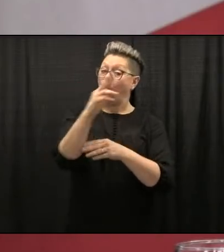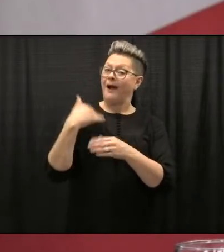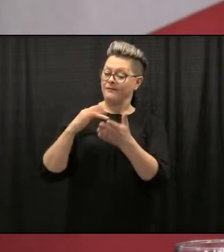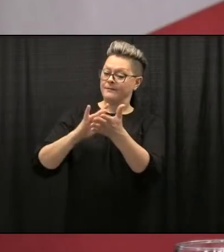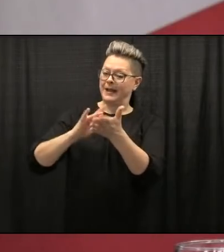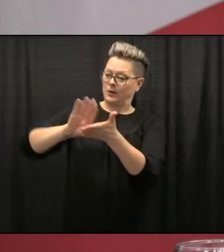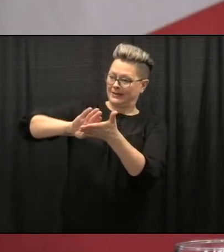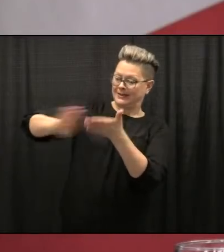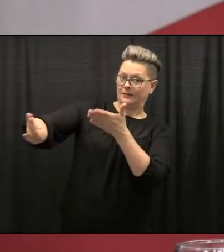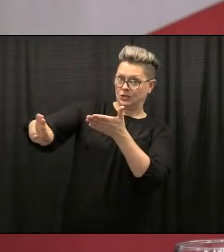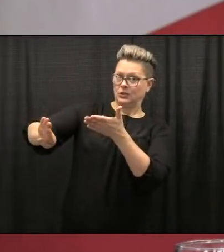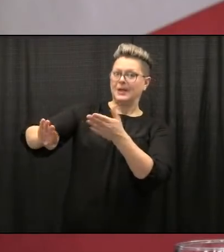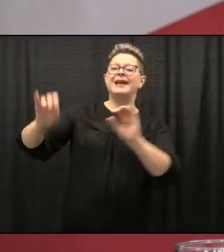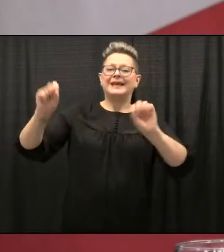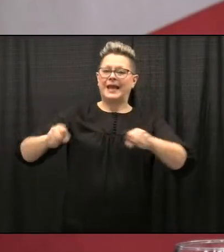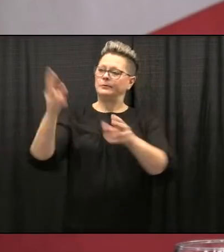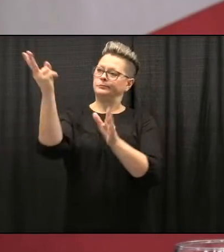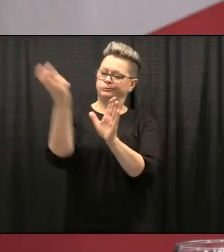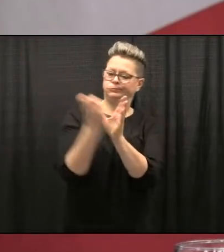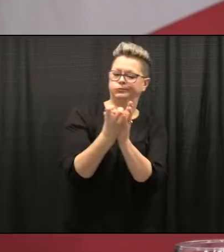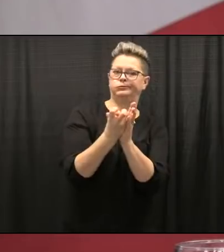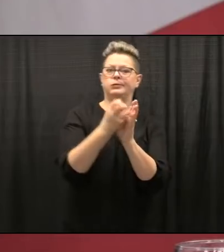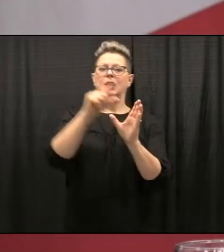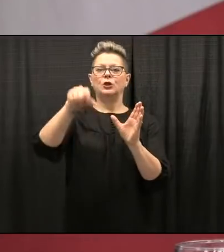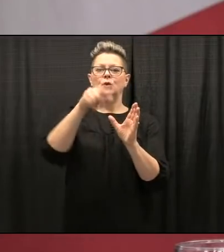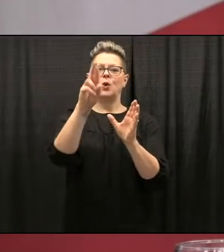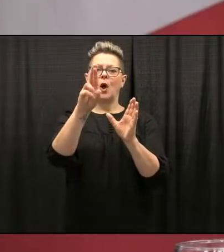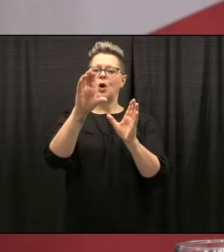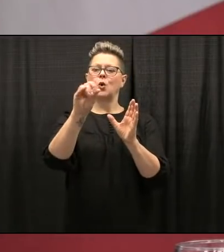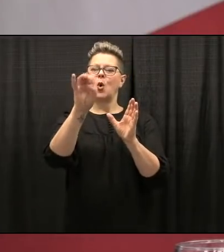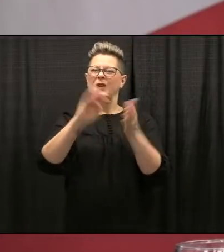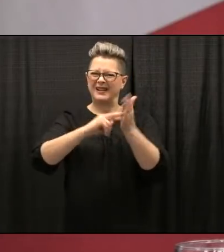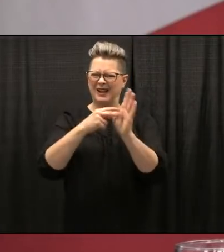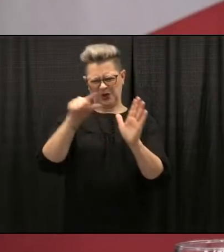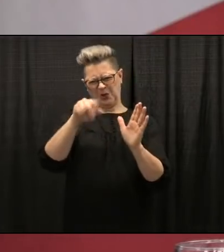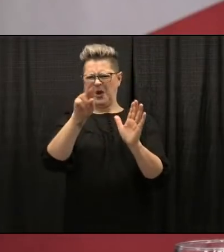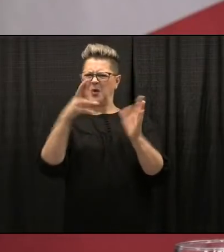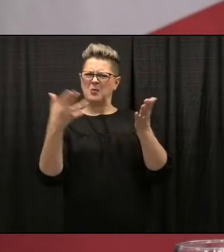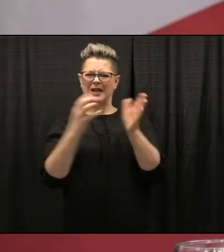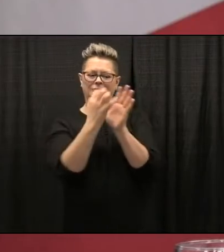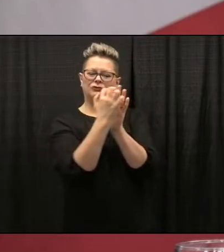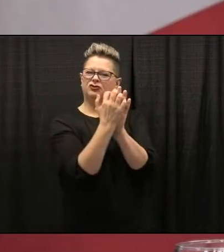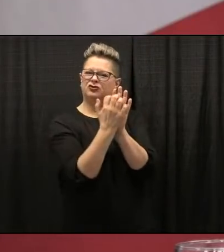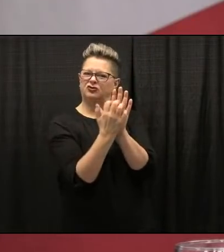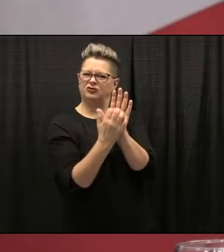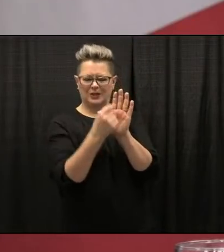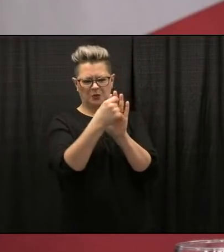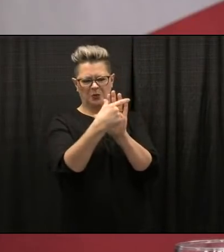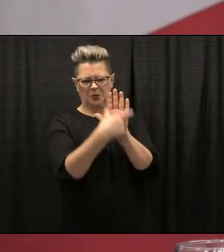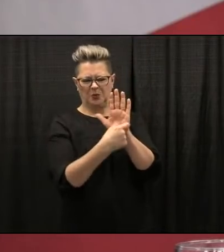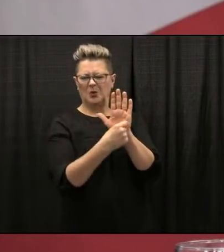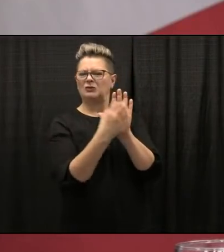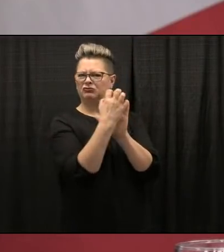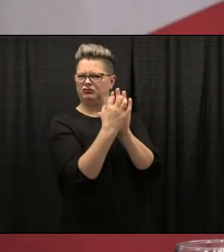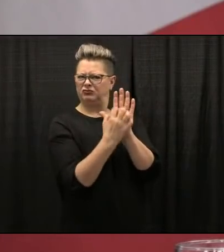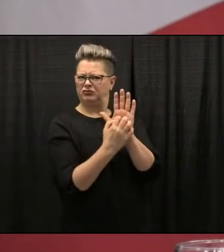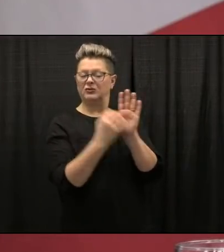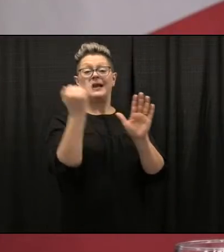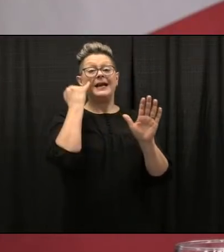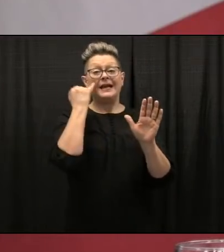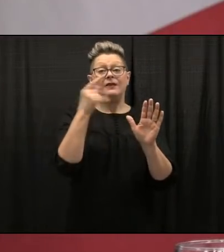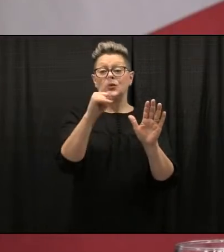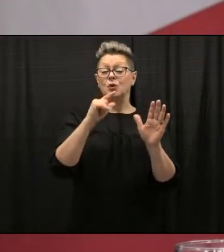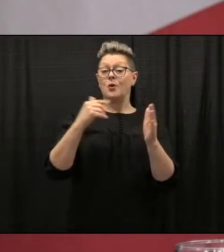COVID-19 can download a QR code to their VaxPass. Those who have an approved medical exemption but no